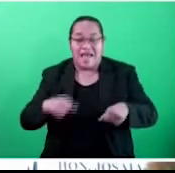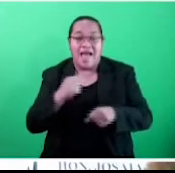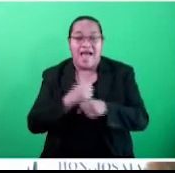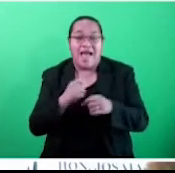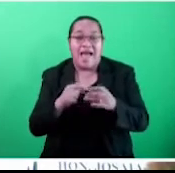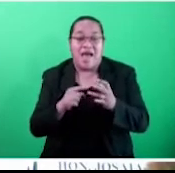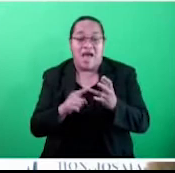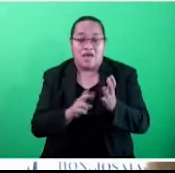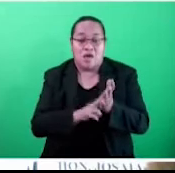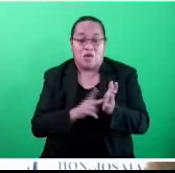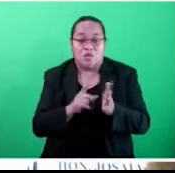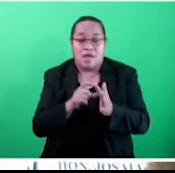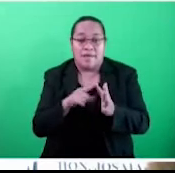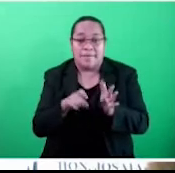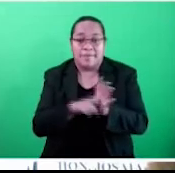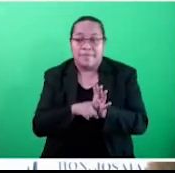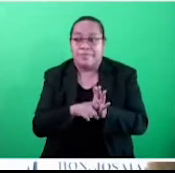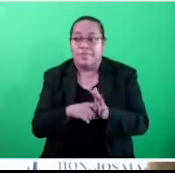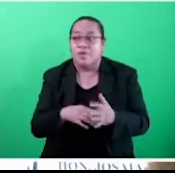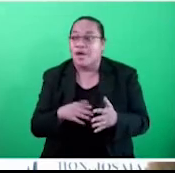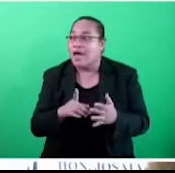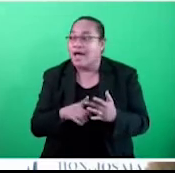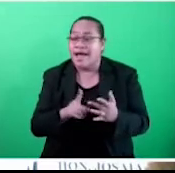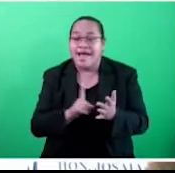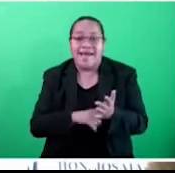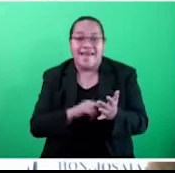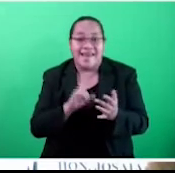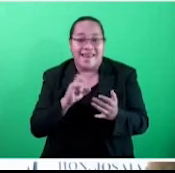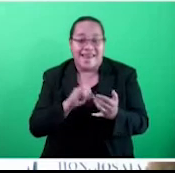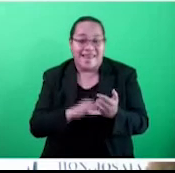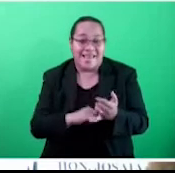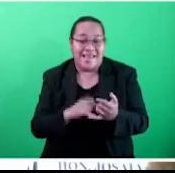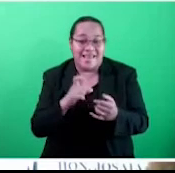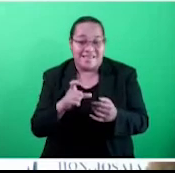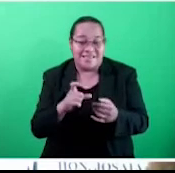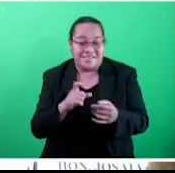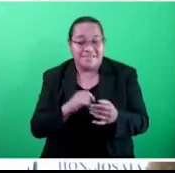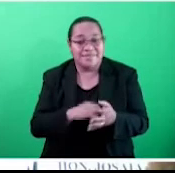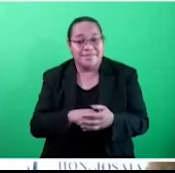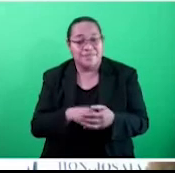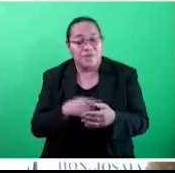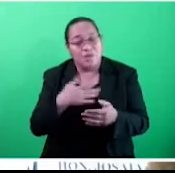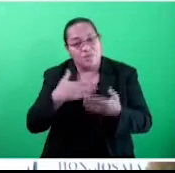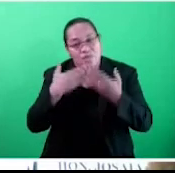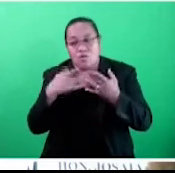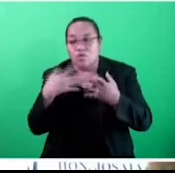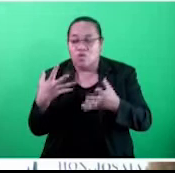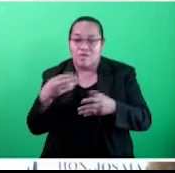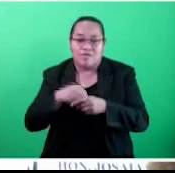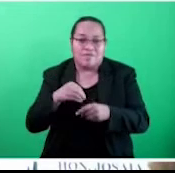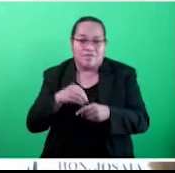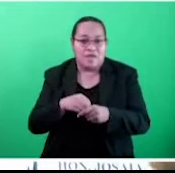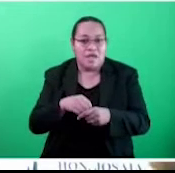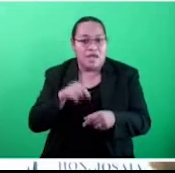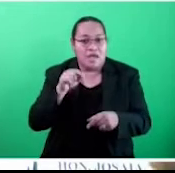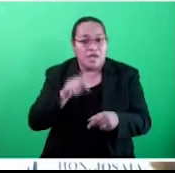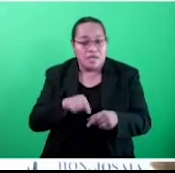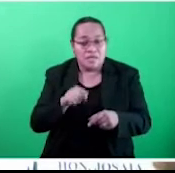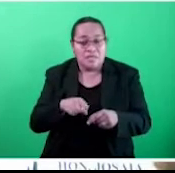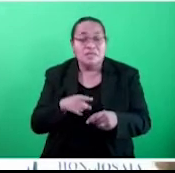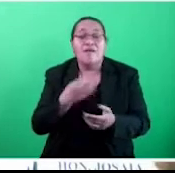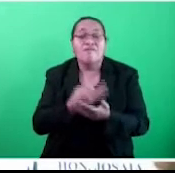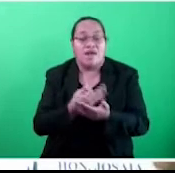the ILSC. And again, we'd like to thank all of those involved. The Legal Practitioners Unit, Mr. Speaker, sir, is actually